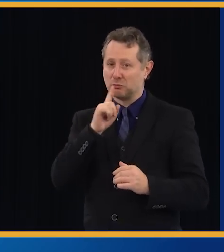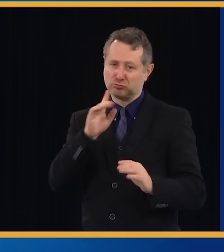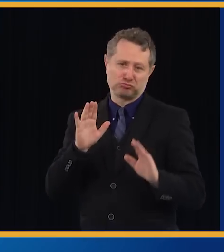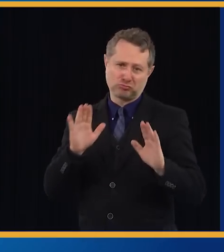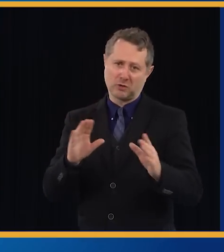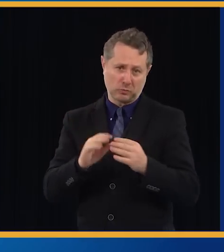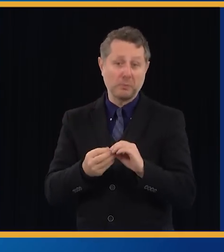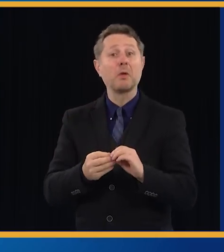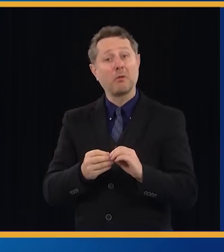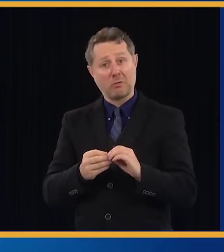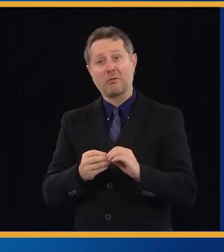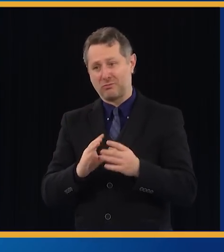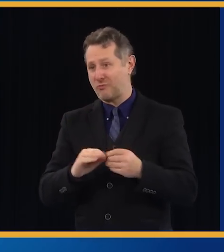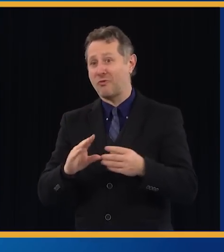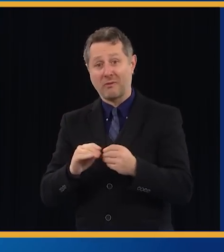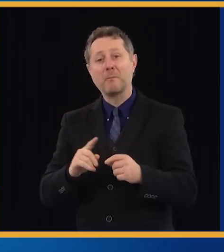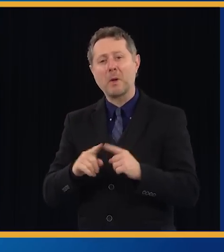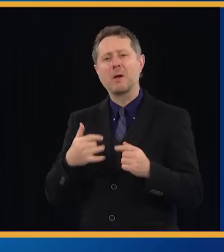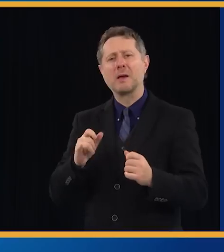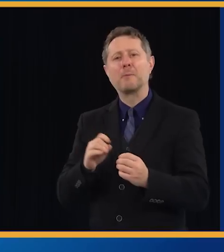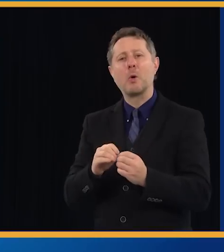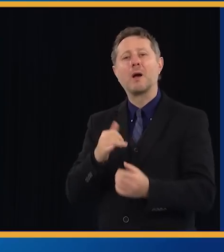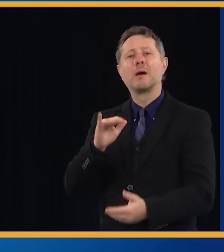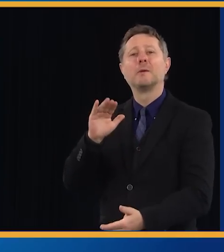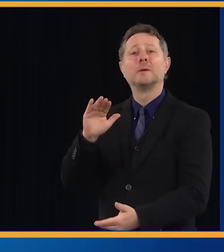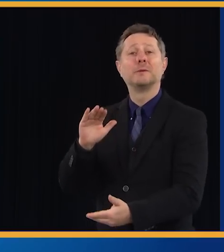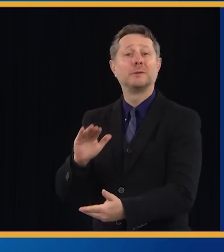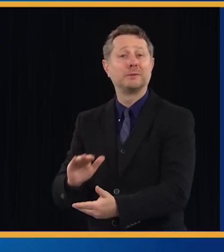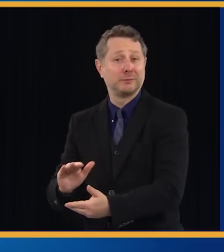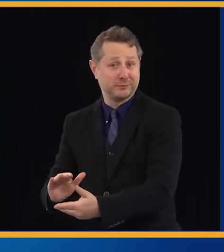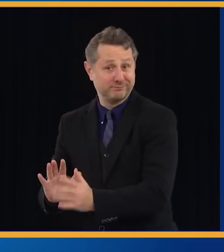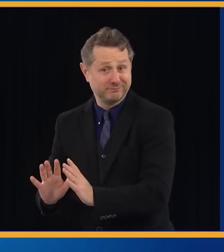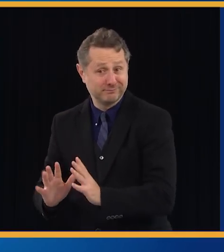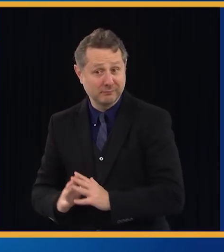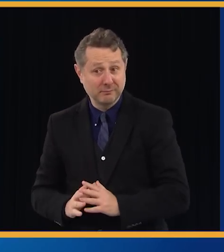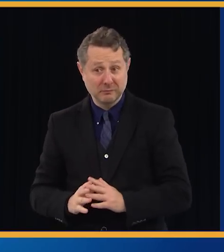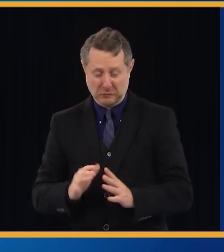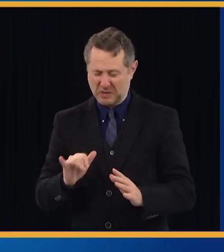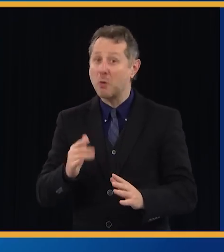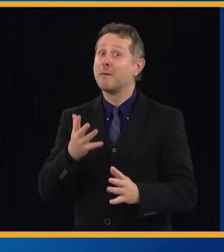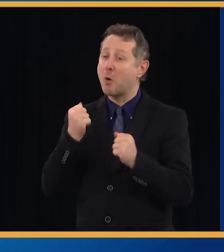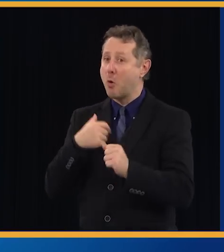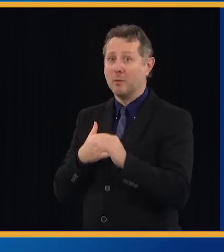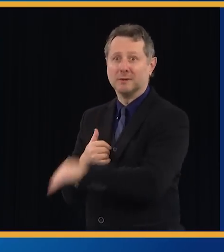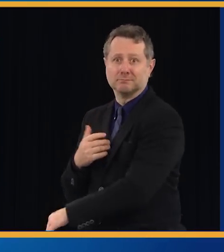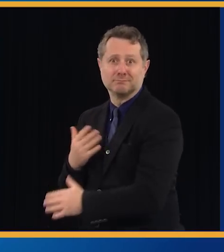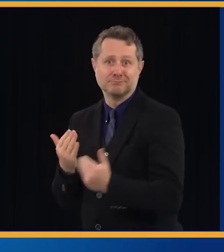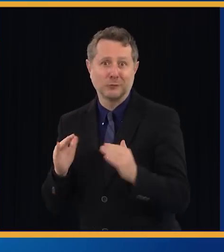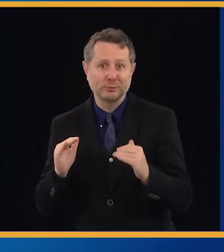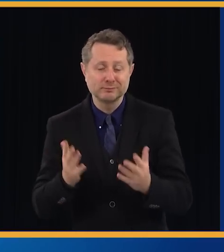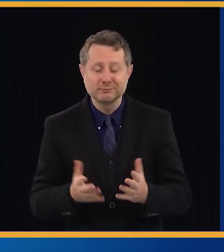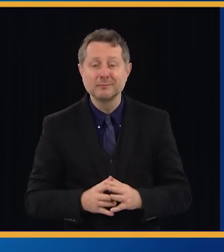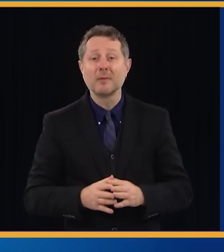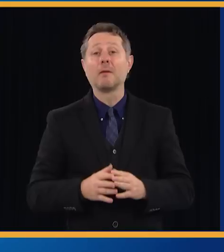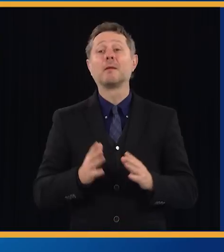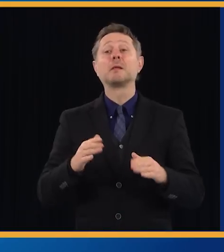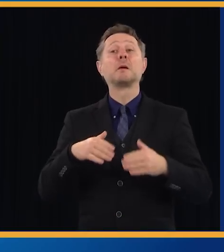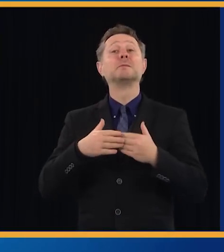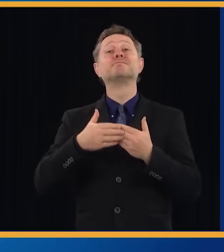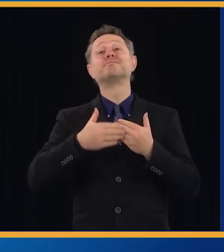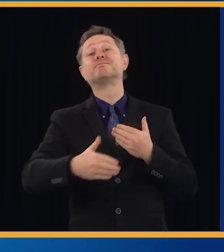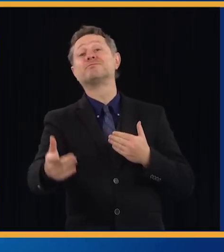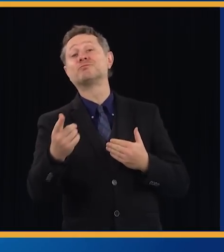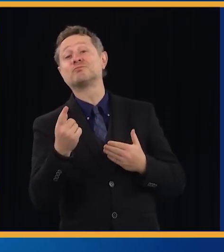more, and we'd like to see them reducing faster. You then have other long-term questions. Is there a second